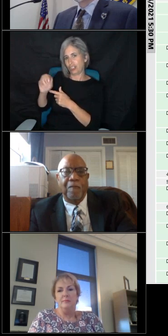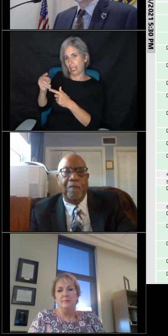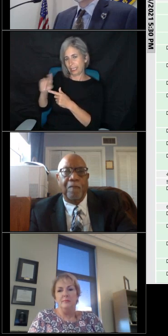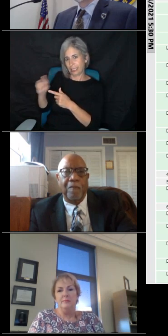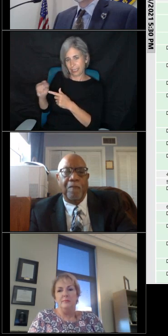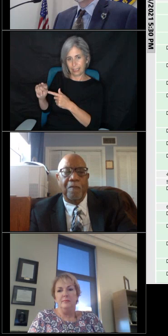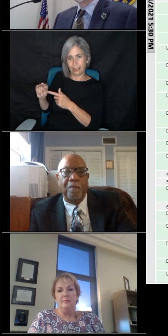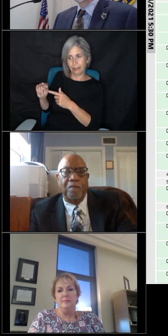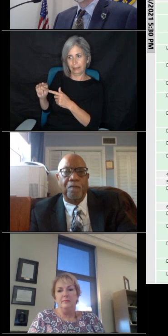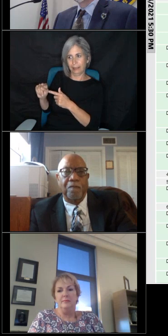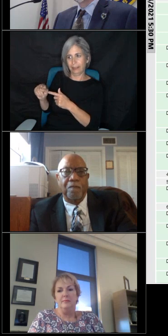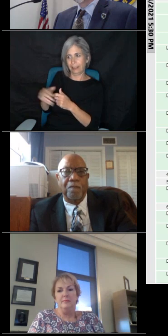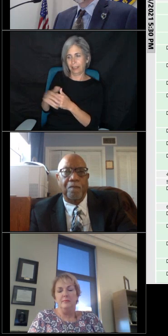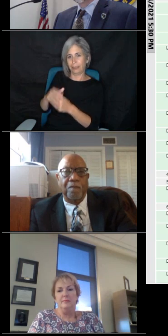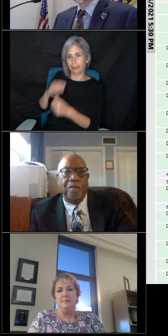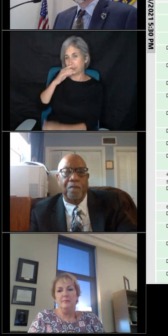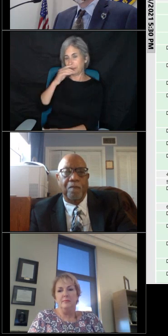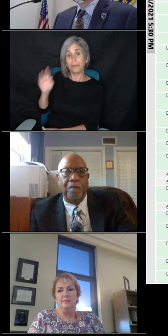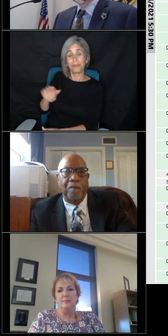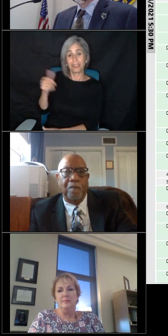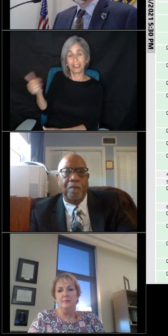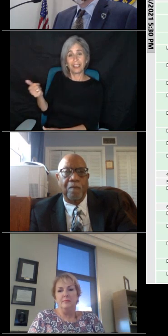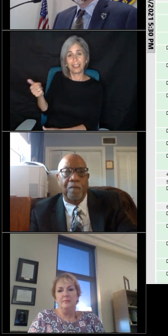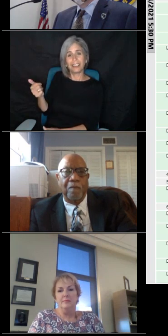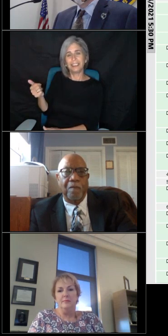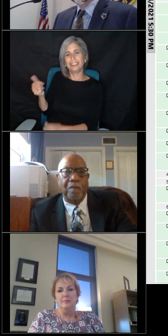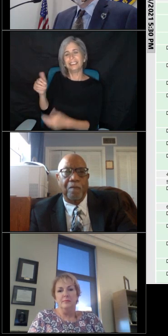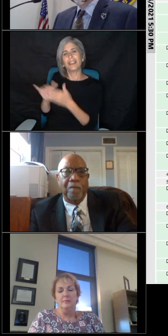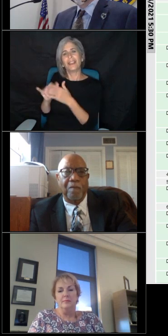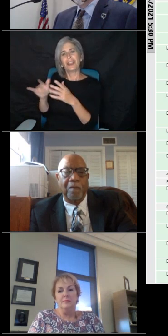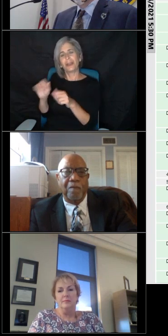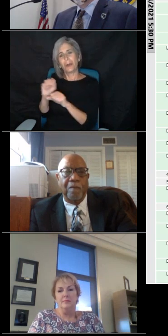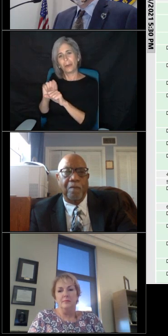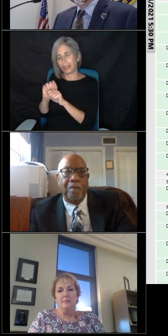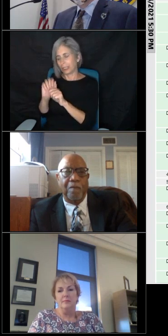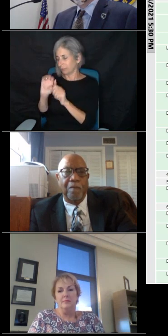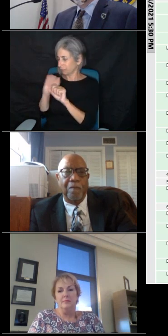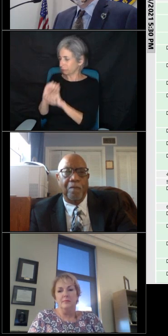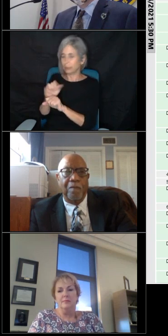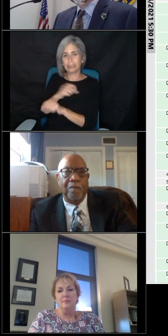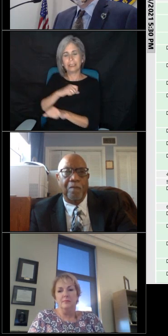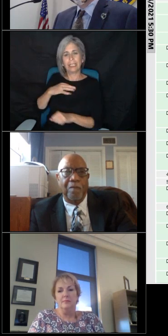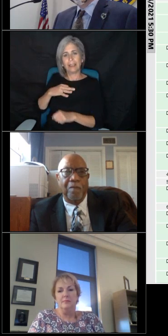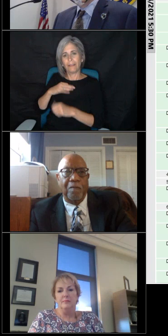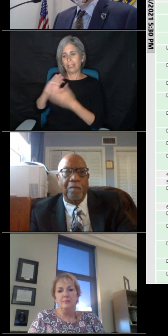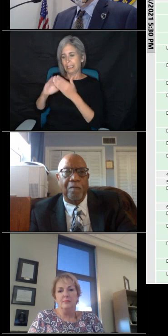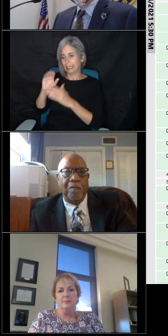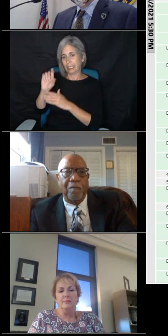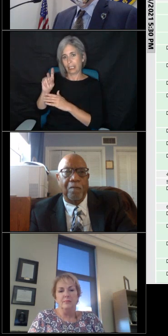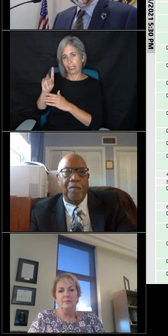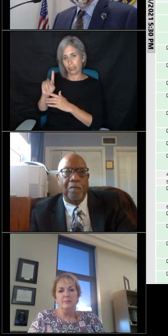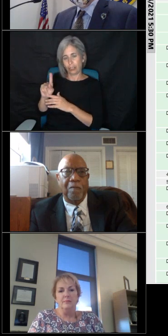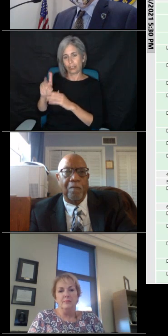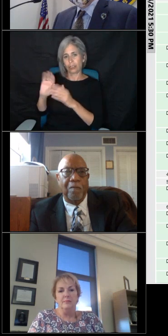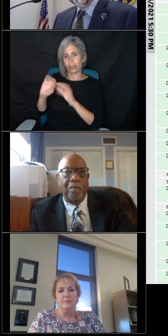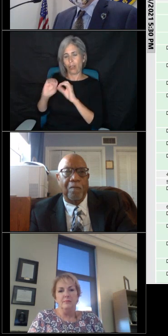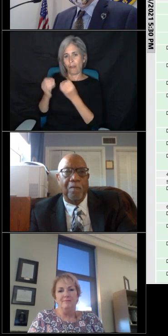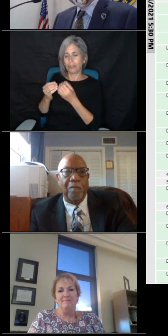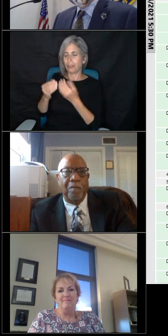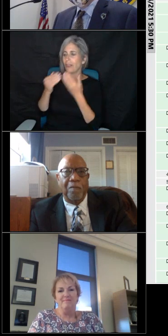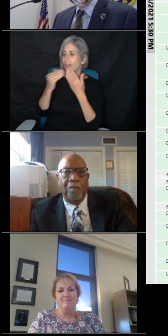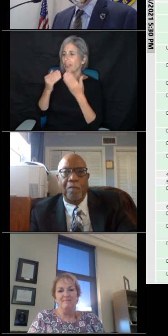well. And just to say that it's definitely the collective work of all the wonderful staff that makes the city clerk's office succeed in serving our community well. Thank